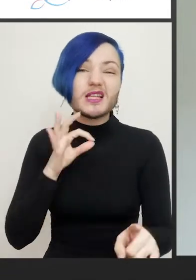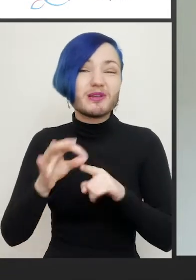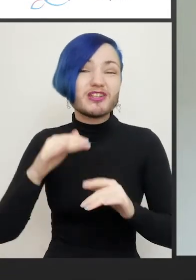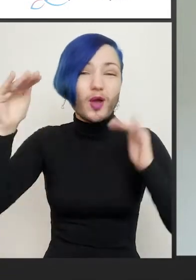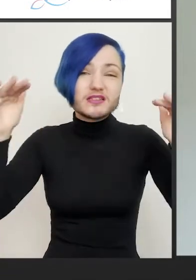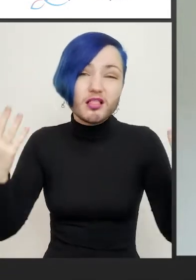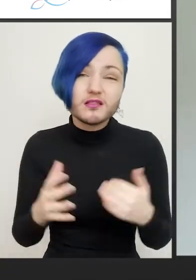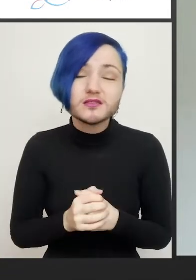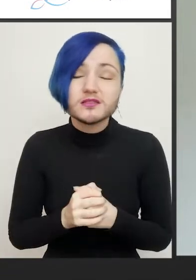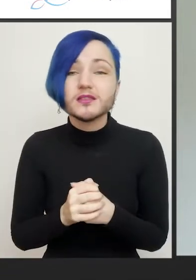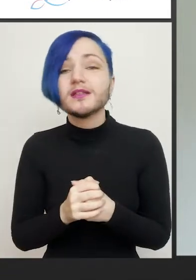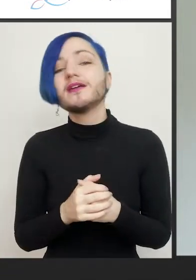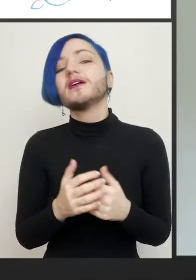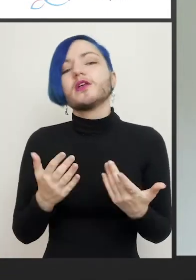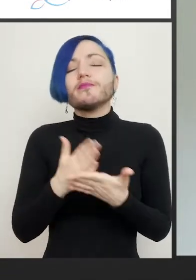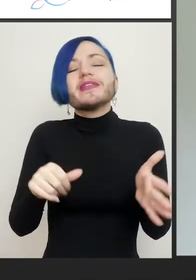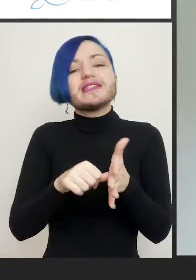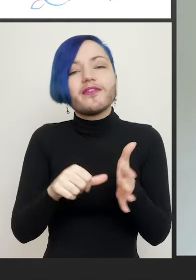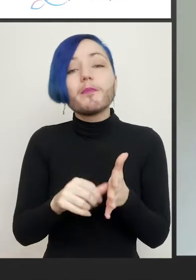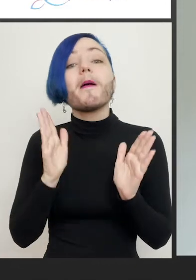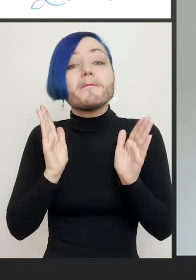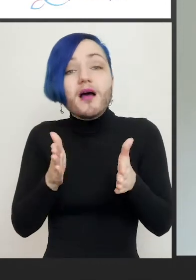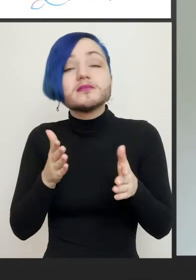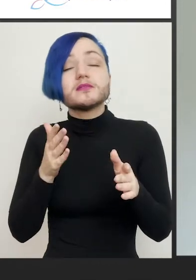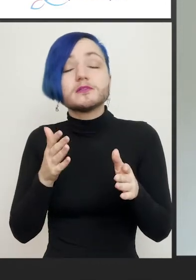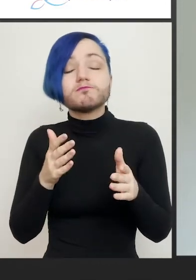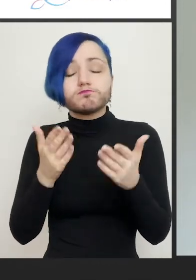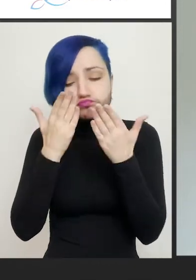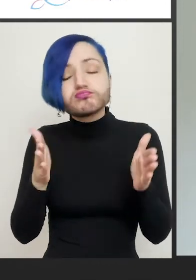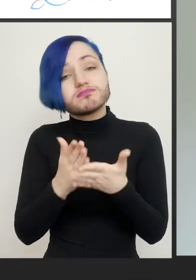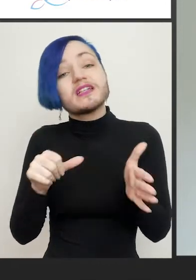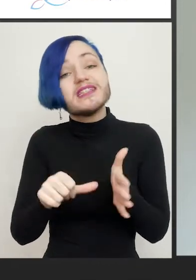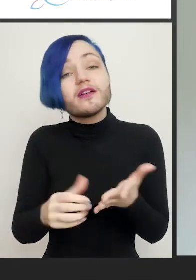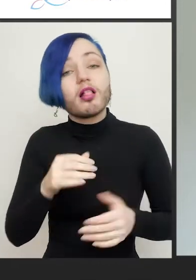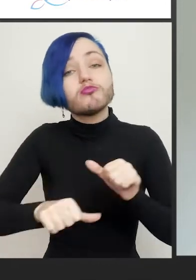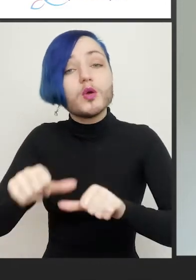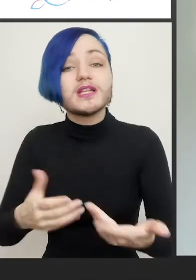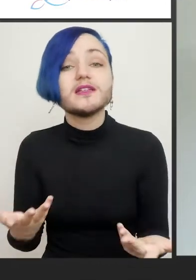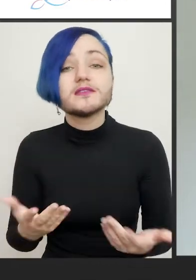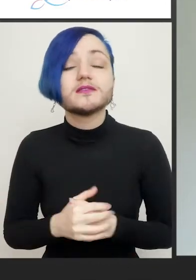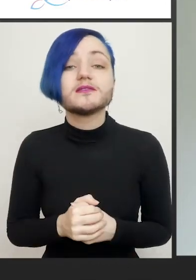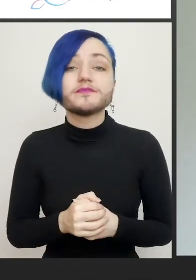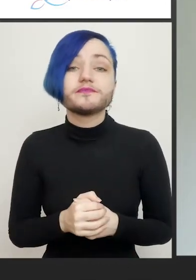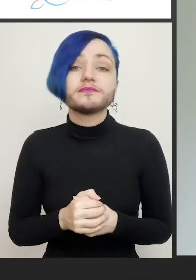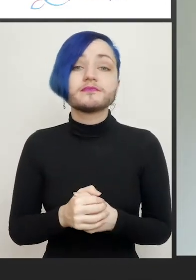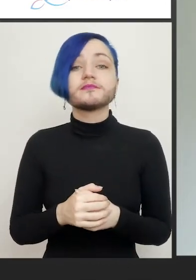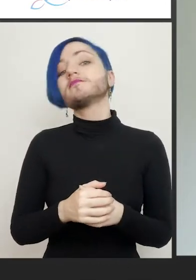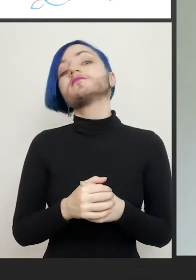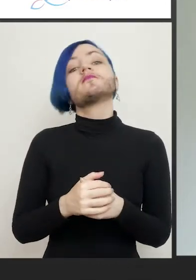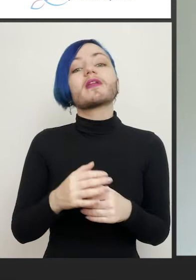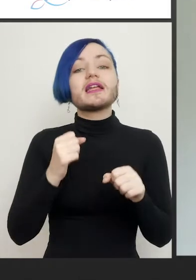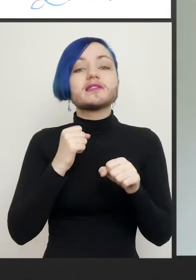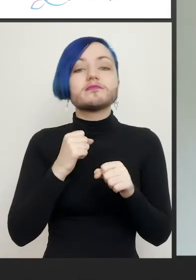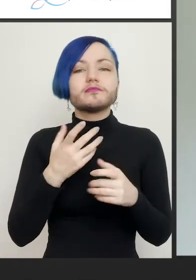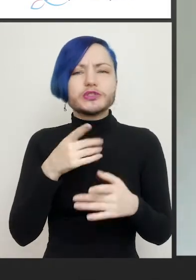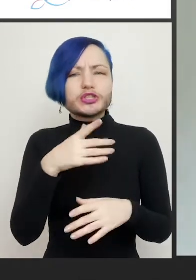So it is difficult, and I think it's to acknowledge that it's difficult, and it's difficult, you know, I mean, gender non,